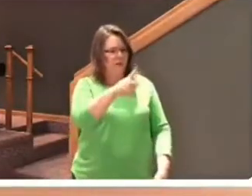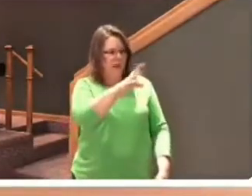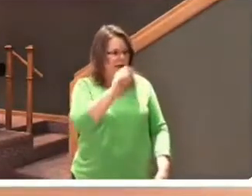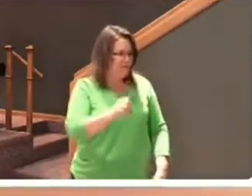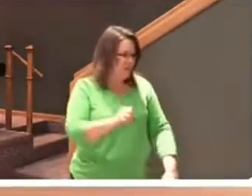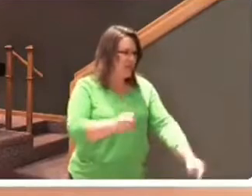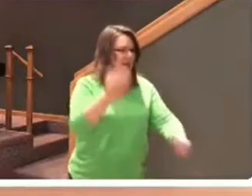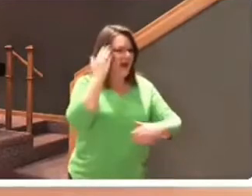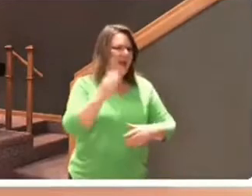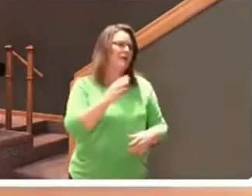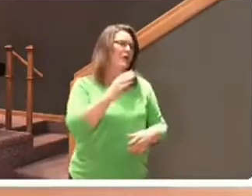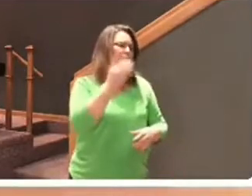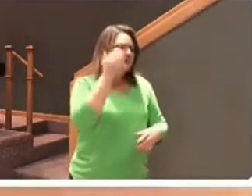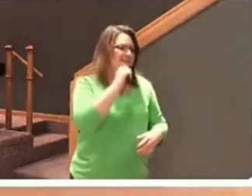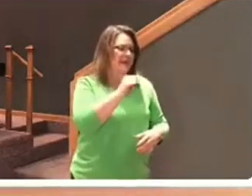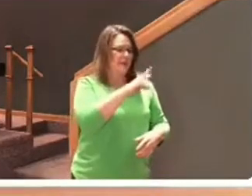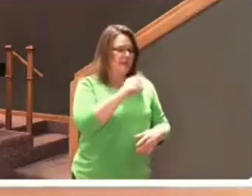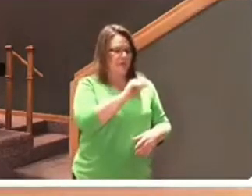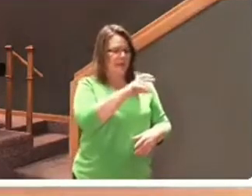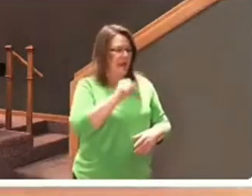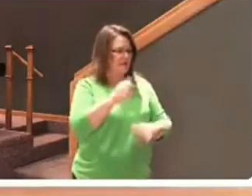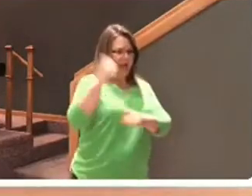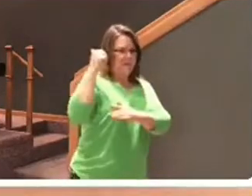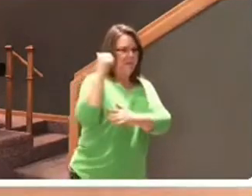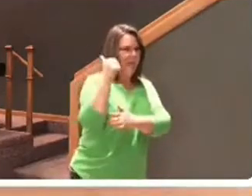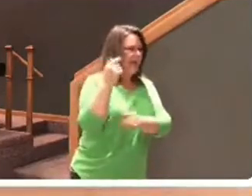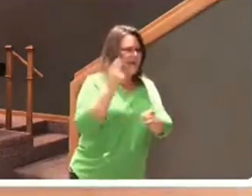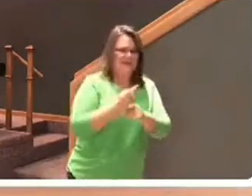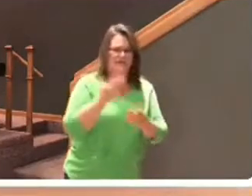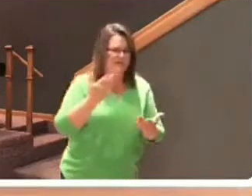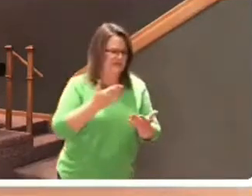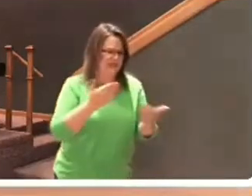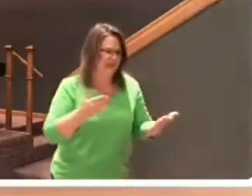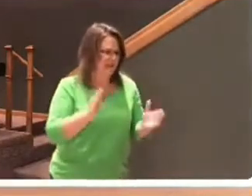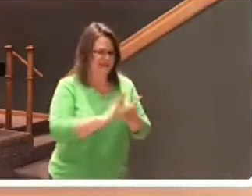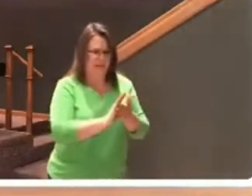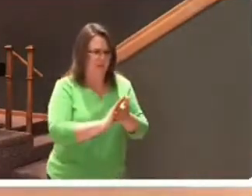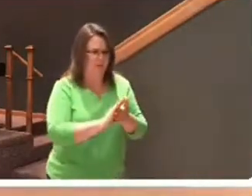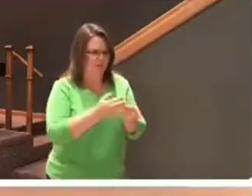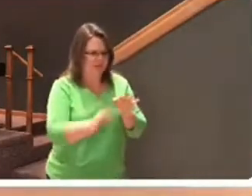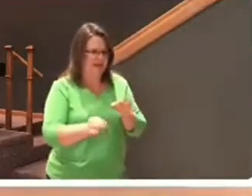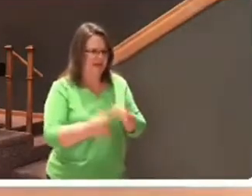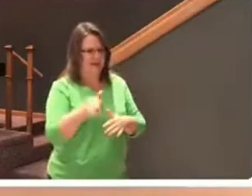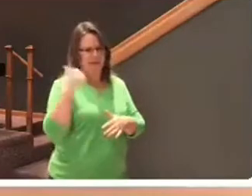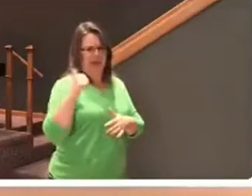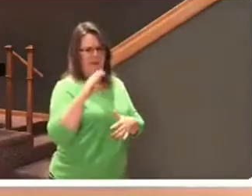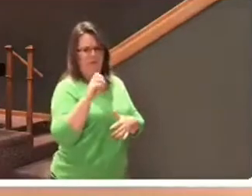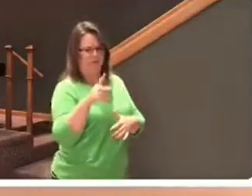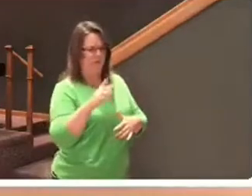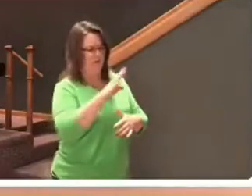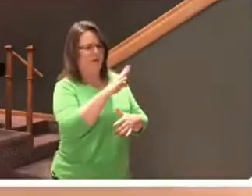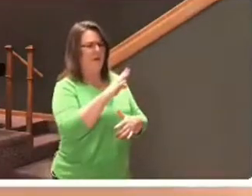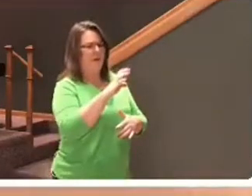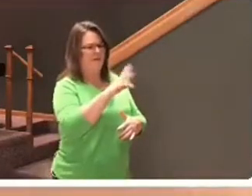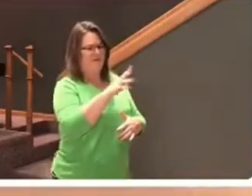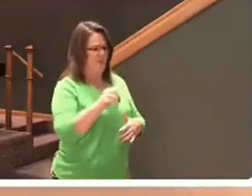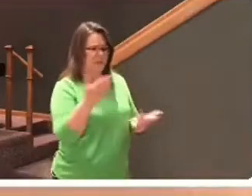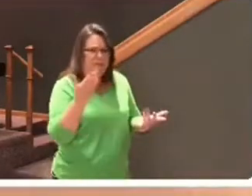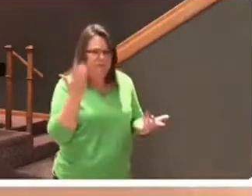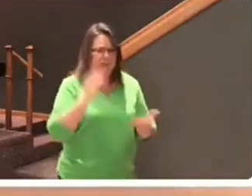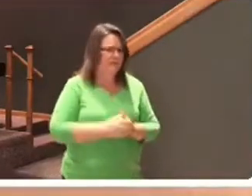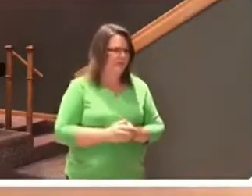I know it's not 40 acres. It's just a thing. It's like a movie reference somewhere. I don't know. But the back 40. All